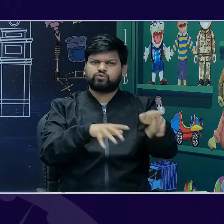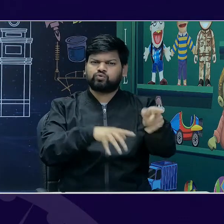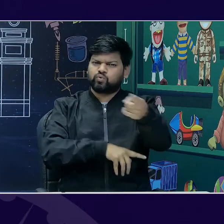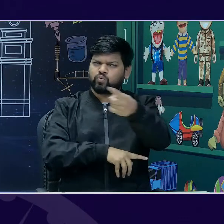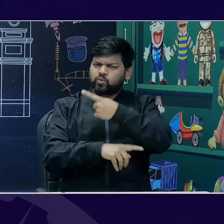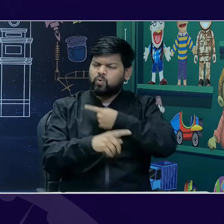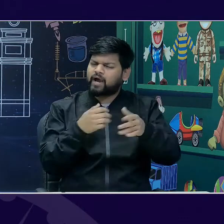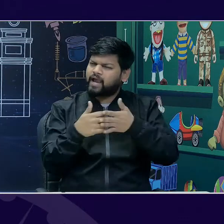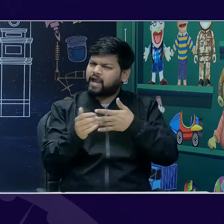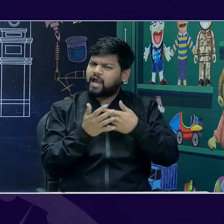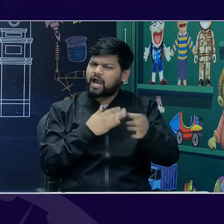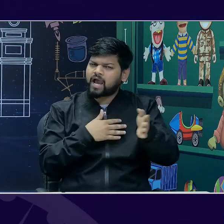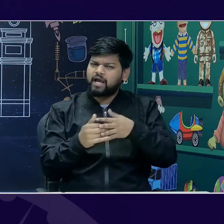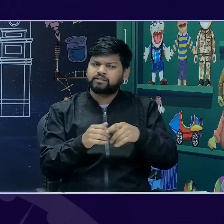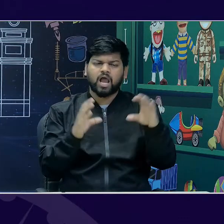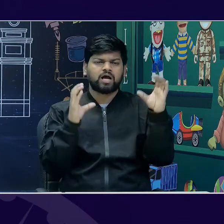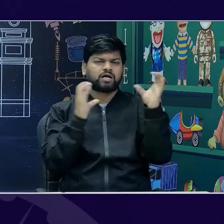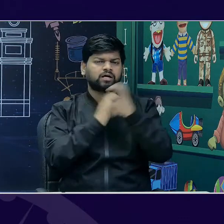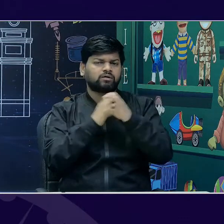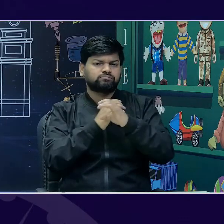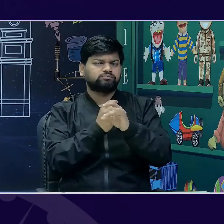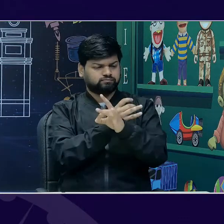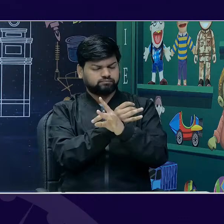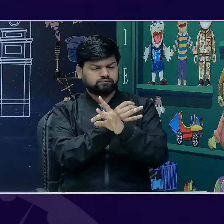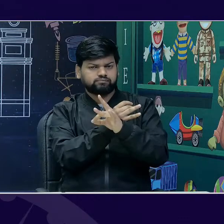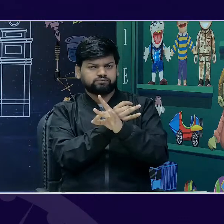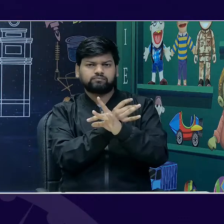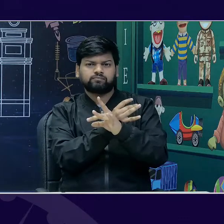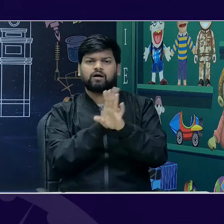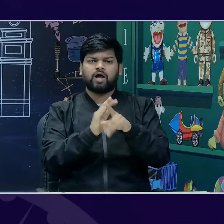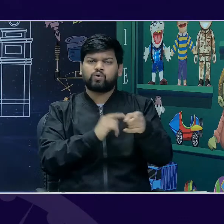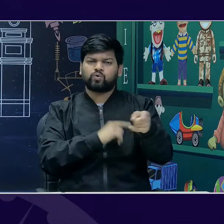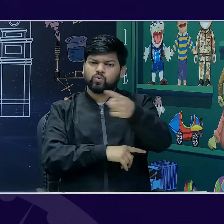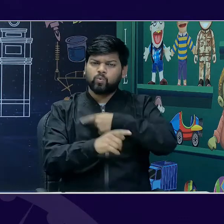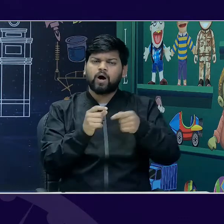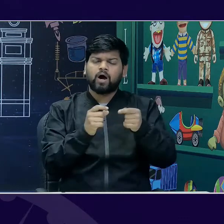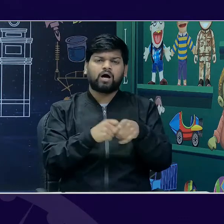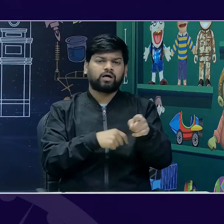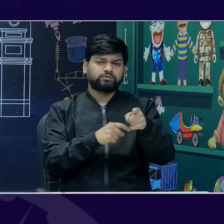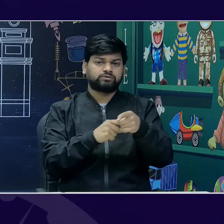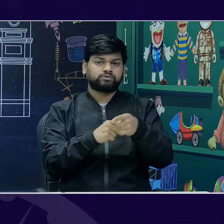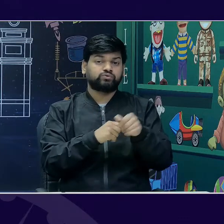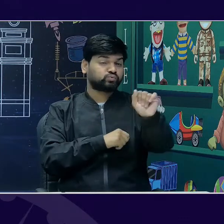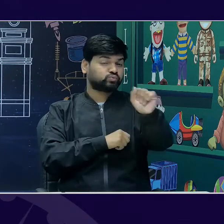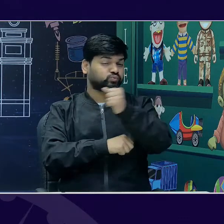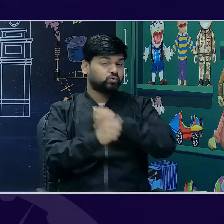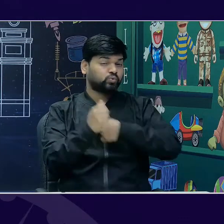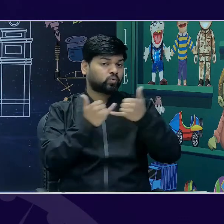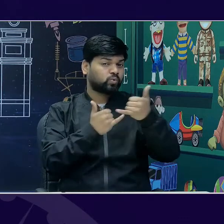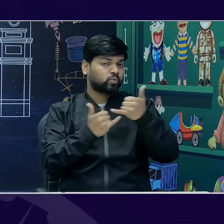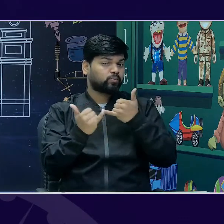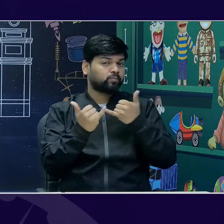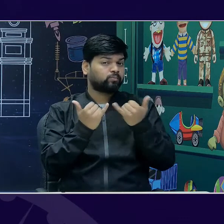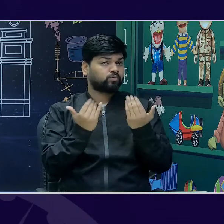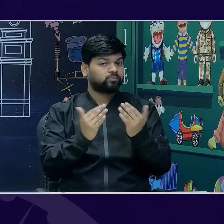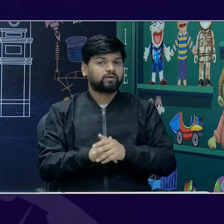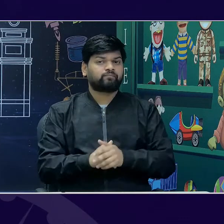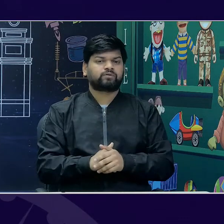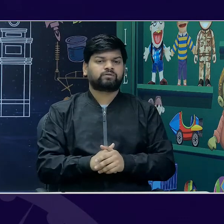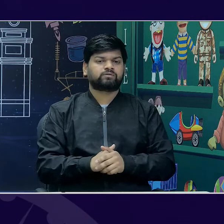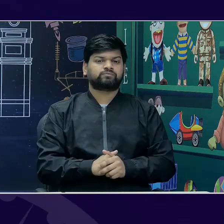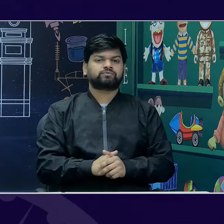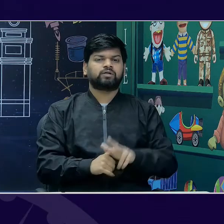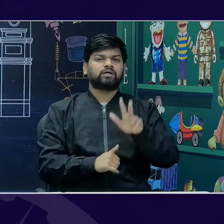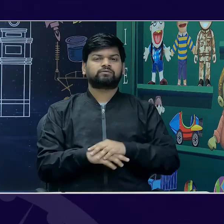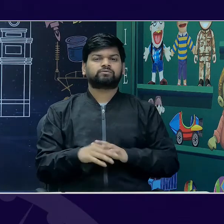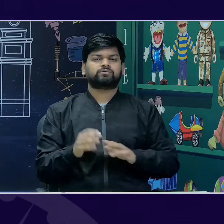any feedback or messages to be shared, then here is a contact number that is flashing on your screens. So feel free to give